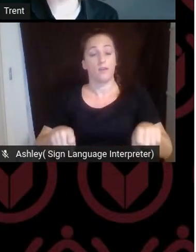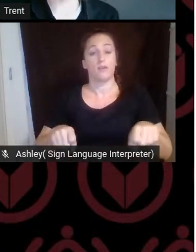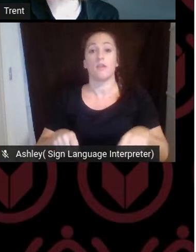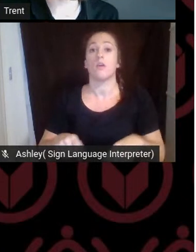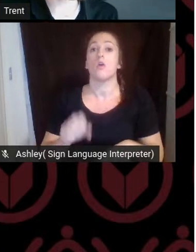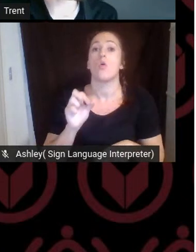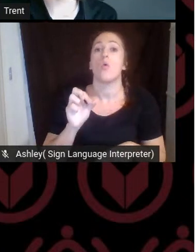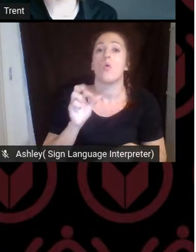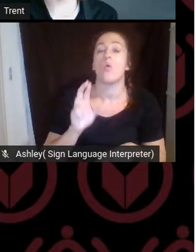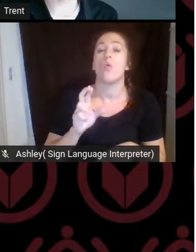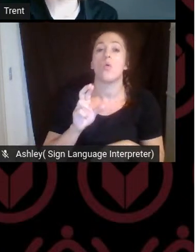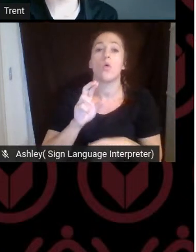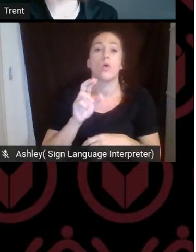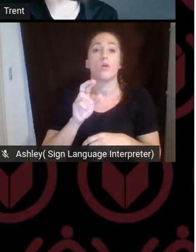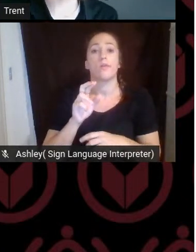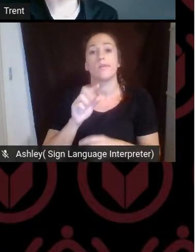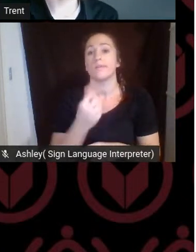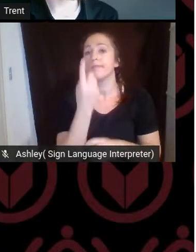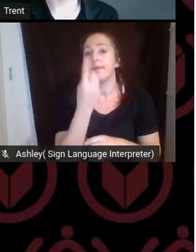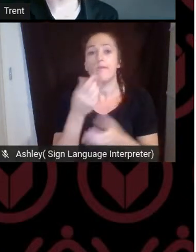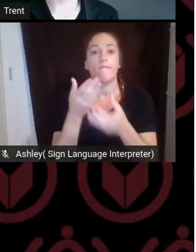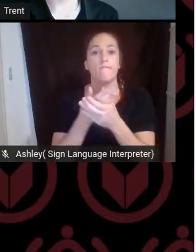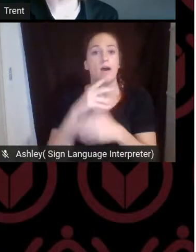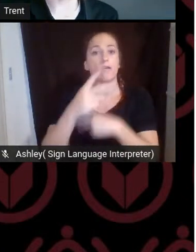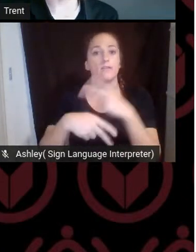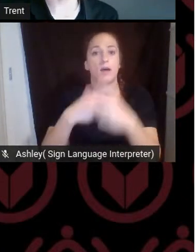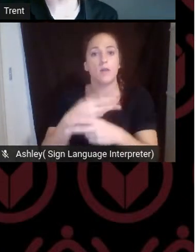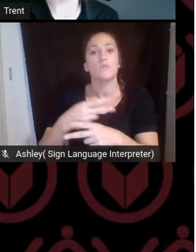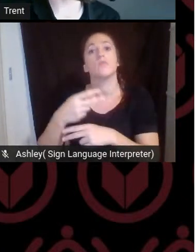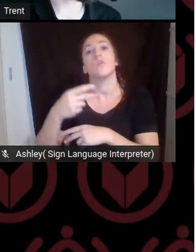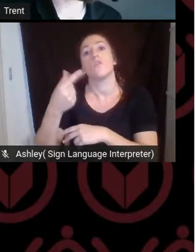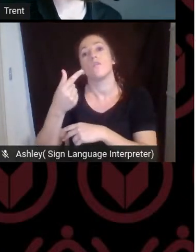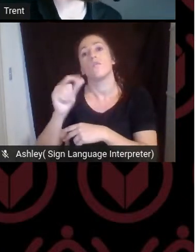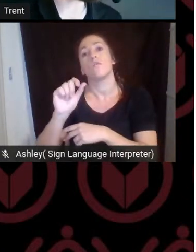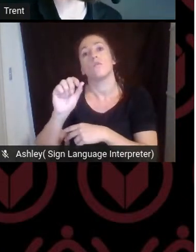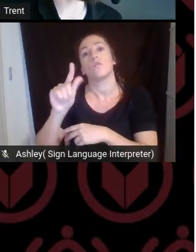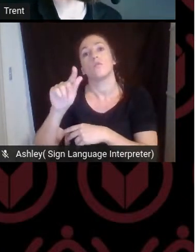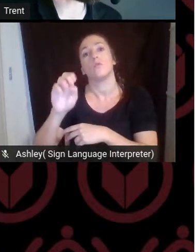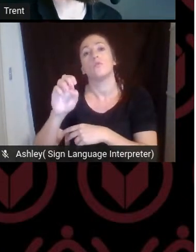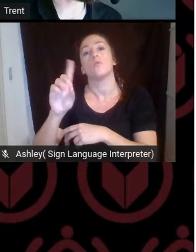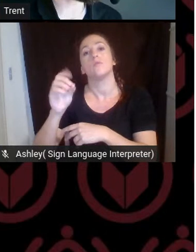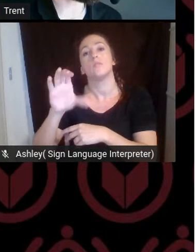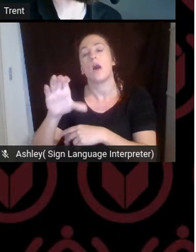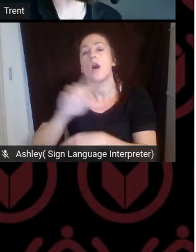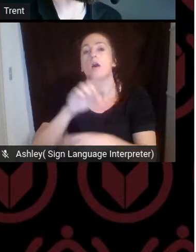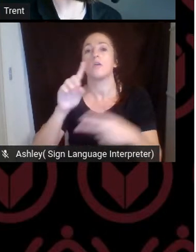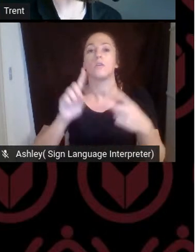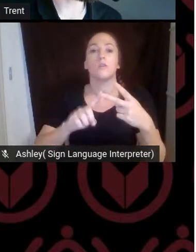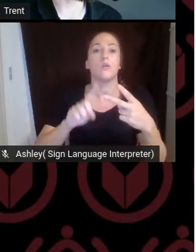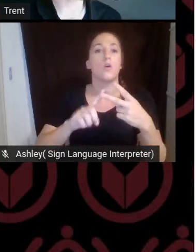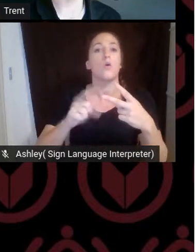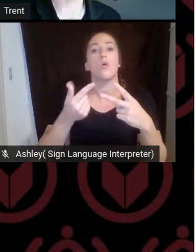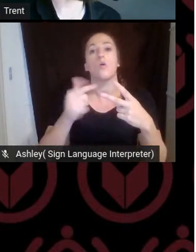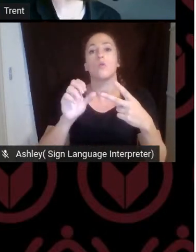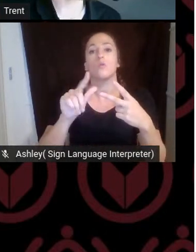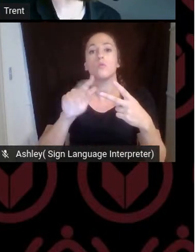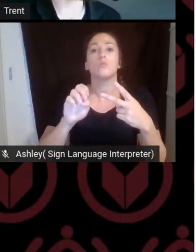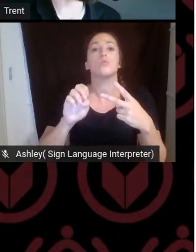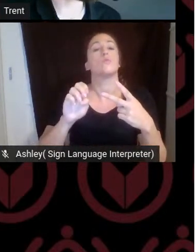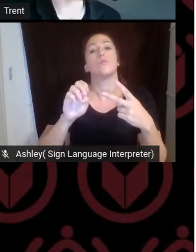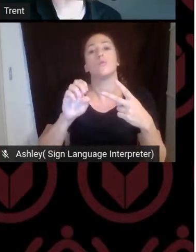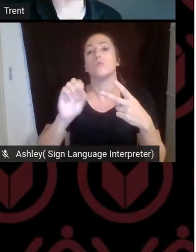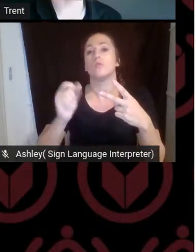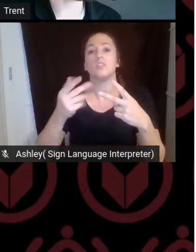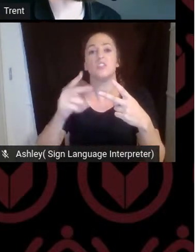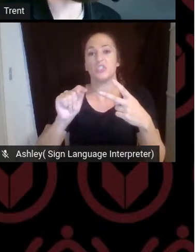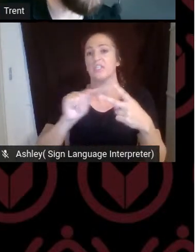file types. So if you want to create a new Google Doc or a Google Sheet or a Google Slide, and then you can also click this button here or just hover over